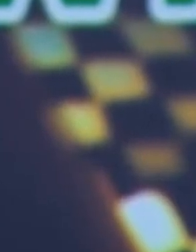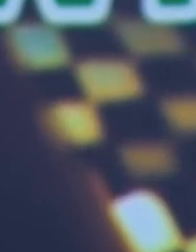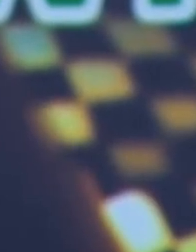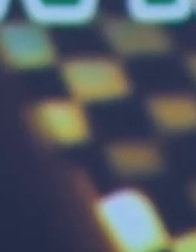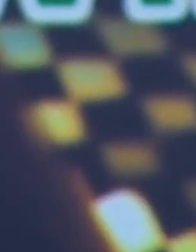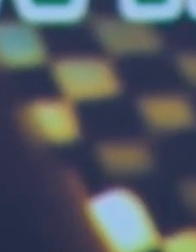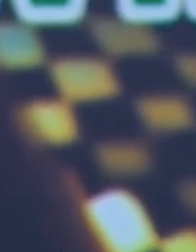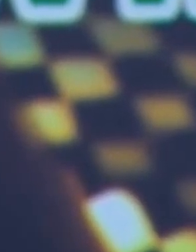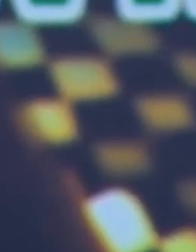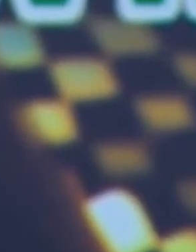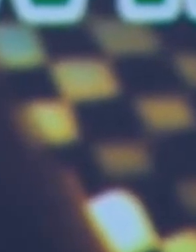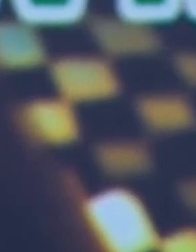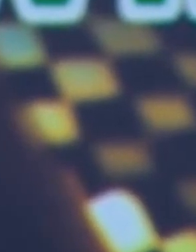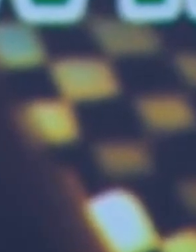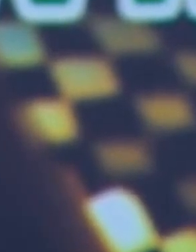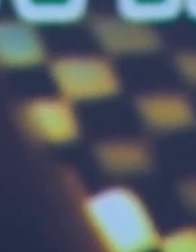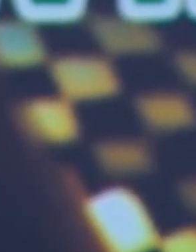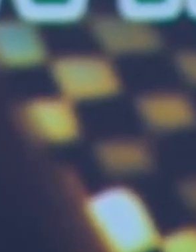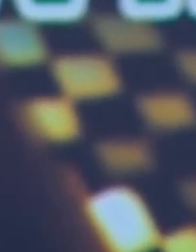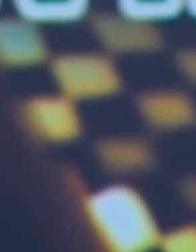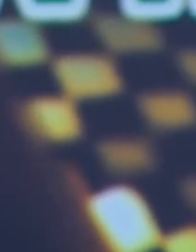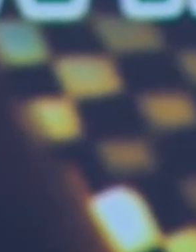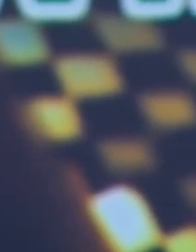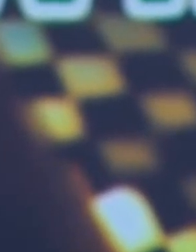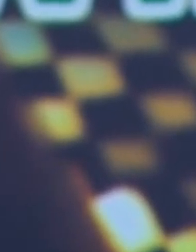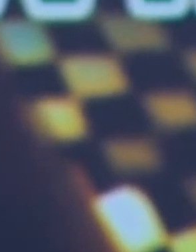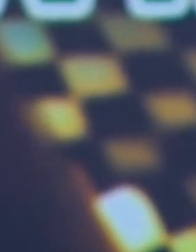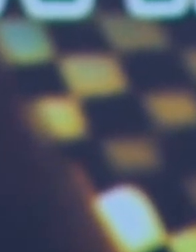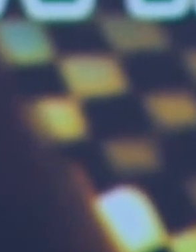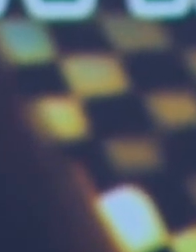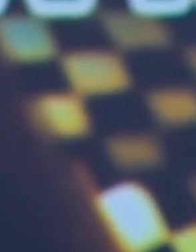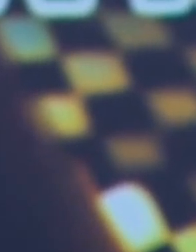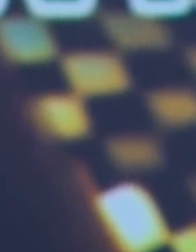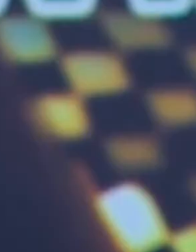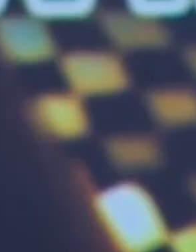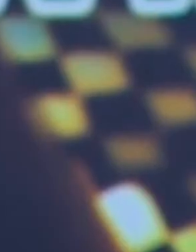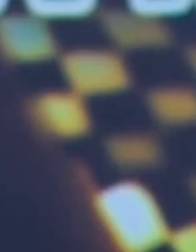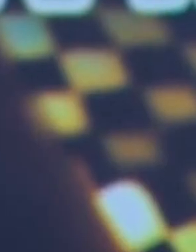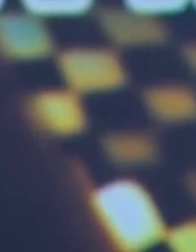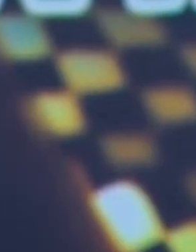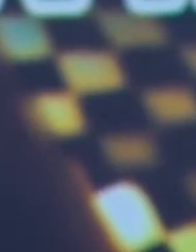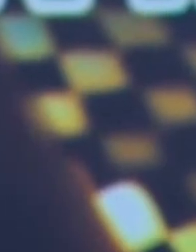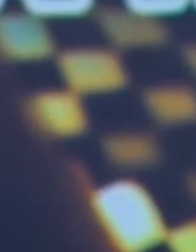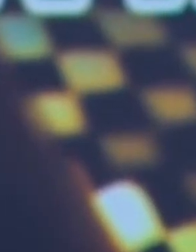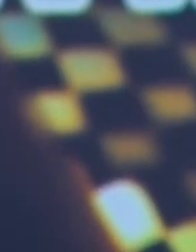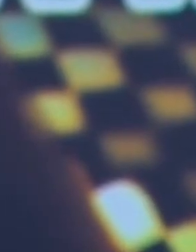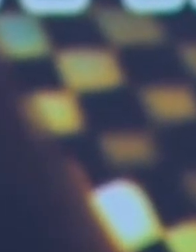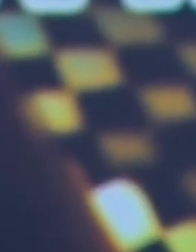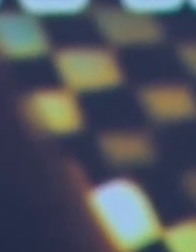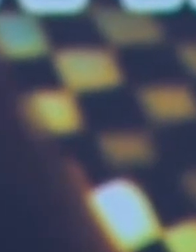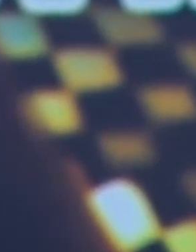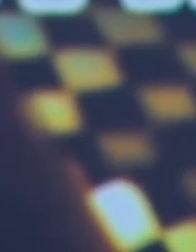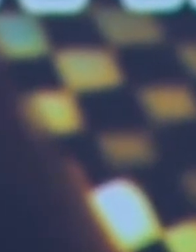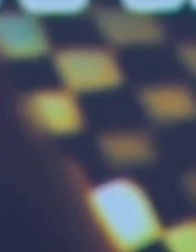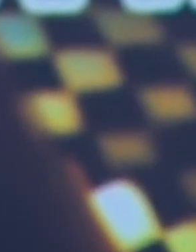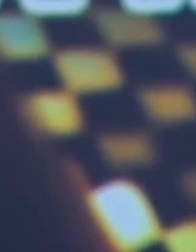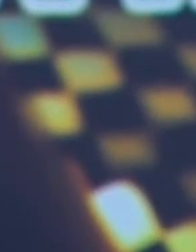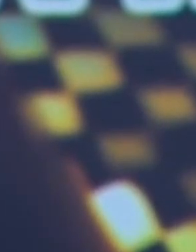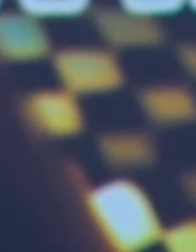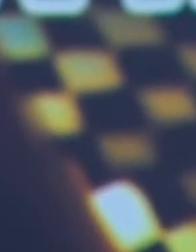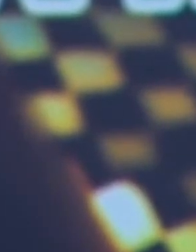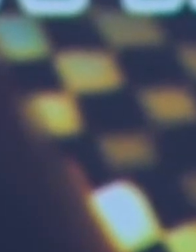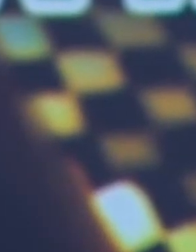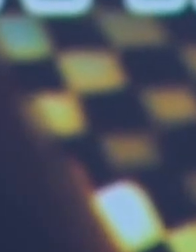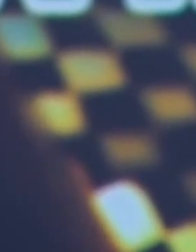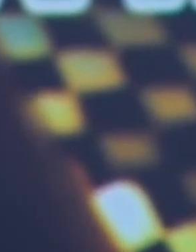in, right where you are, if you say, today is my day of decision making, I